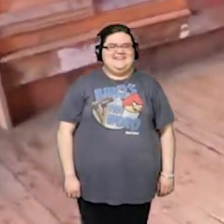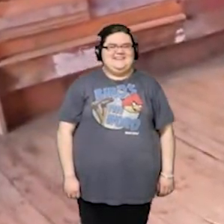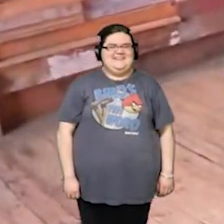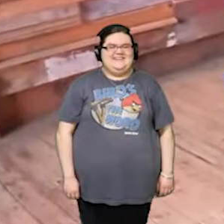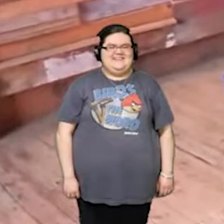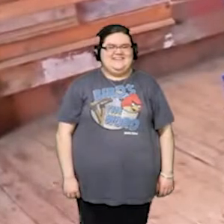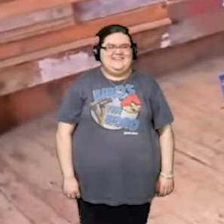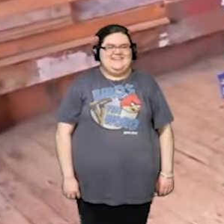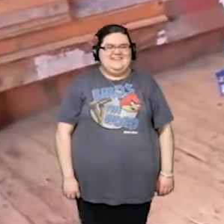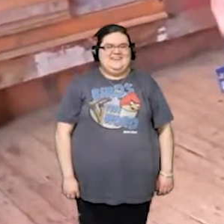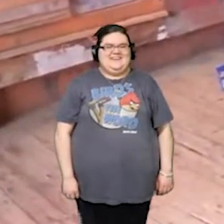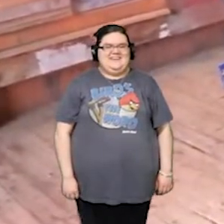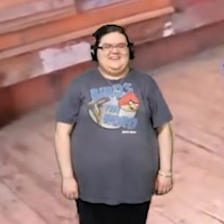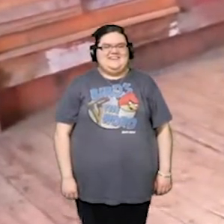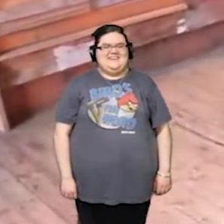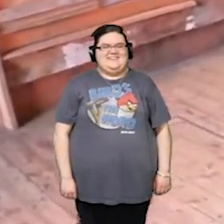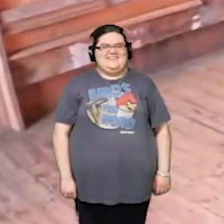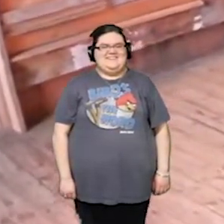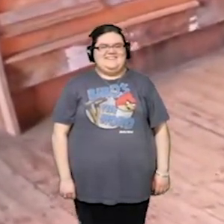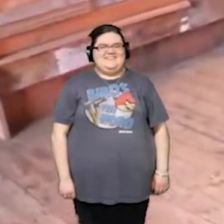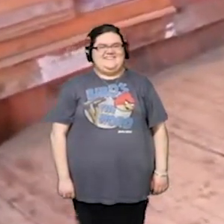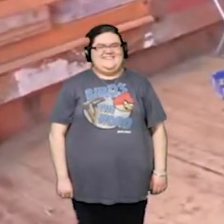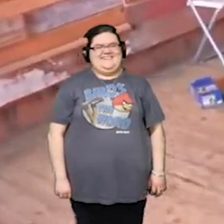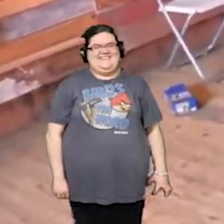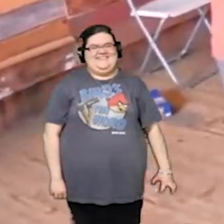Who would like to go next? Me.